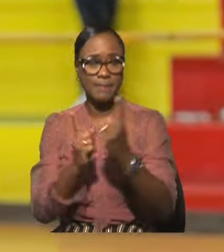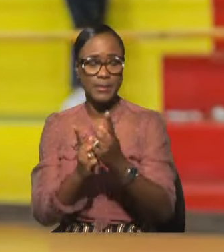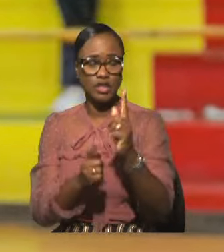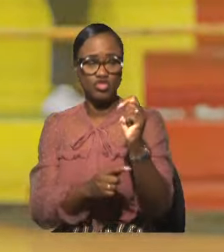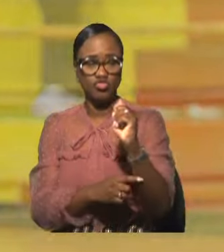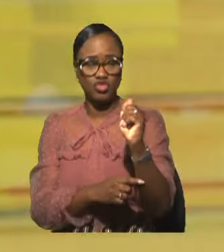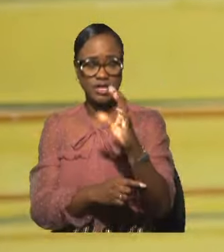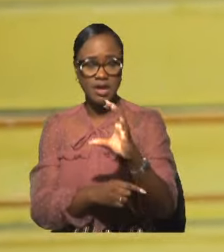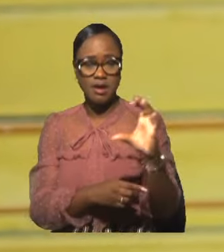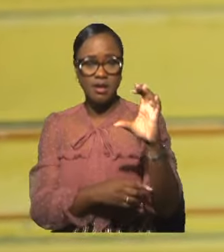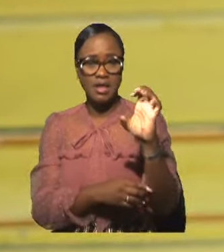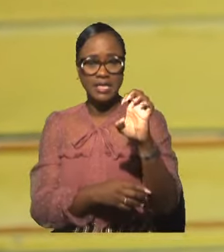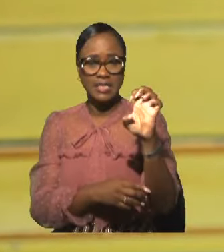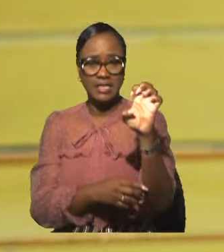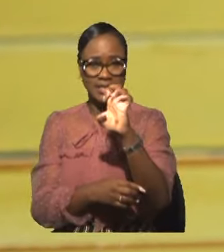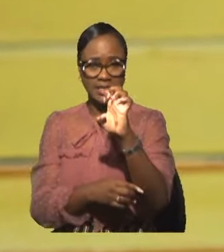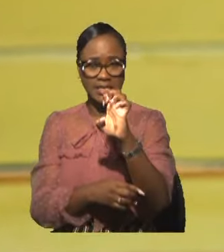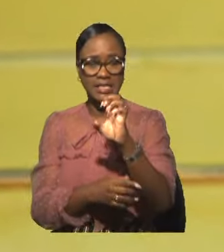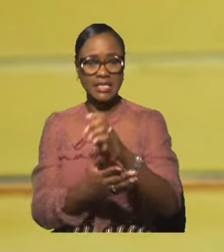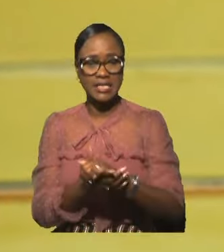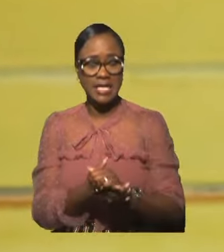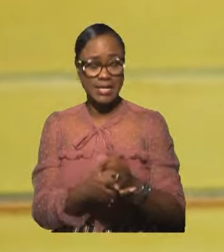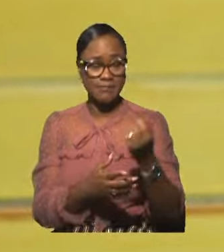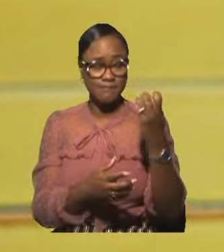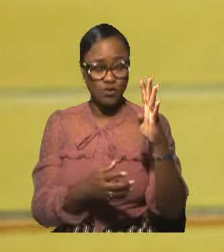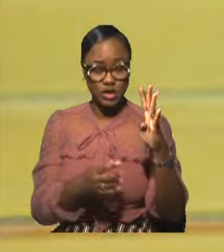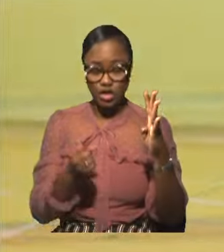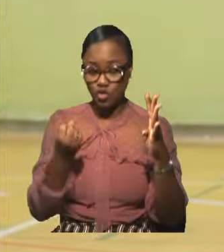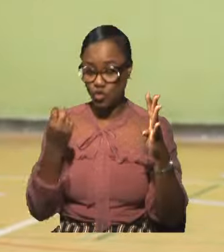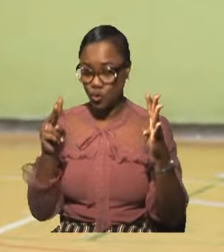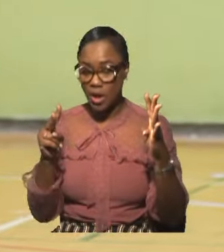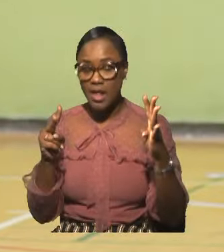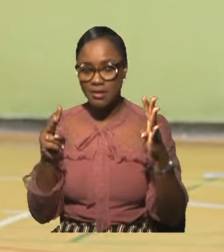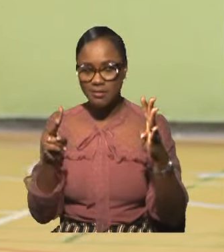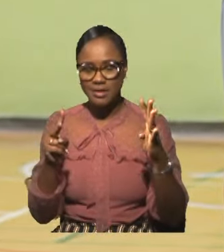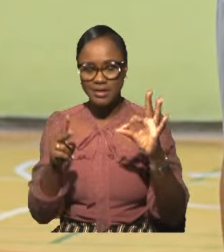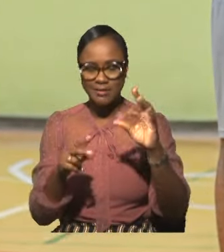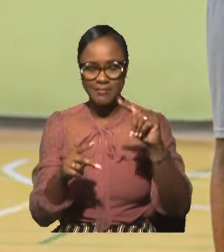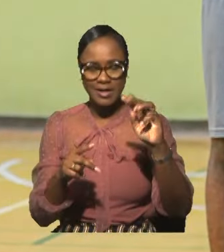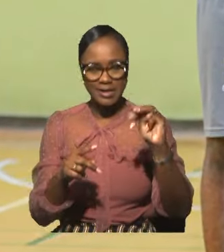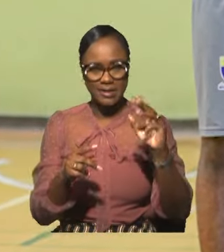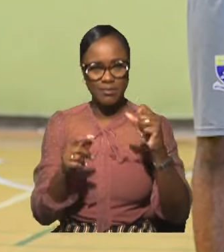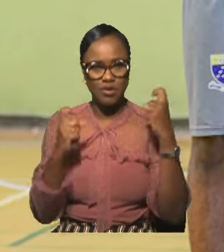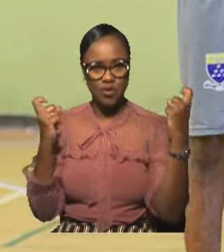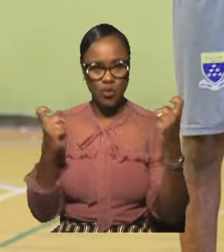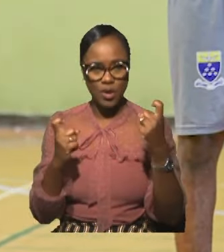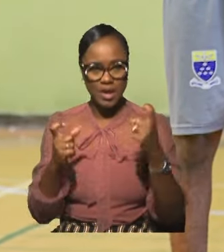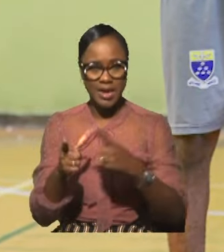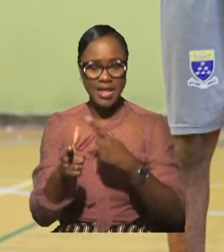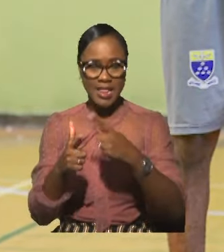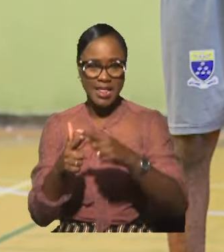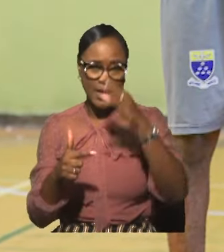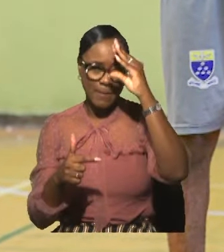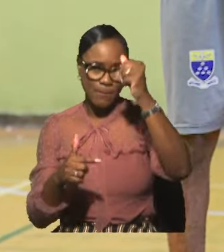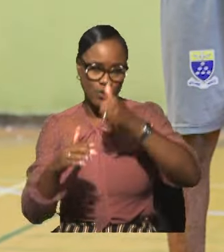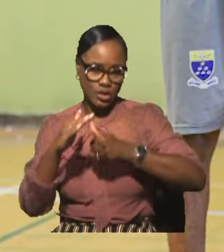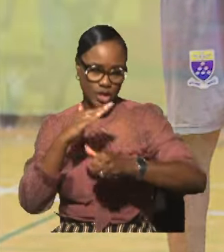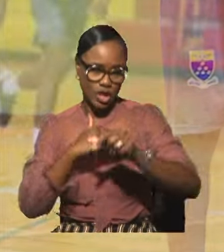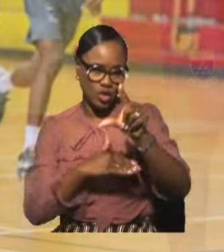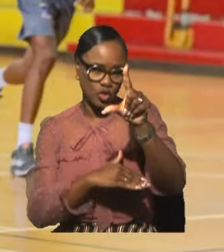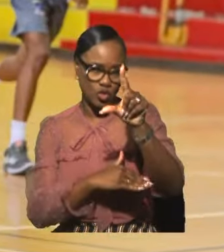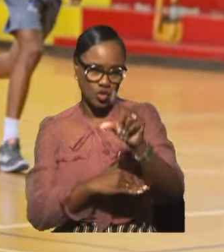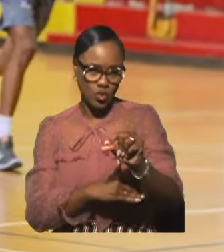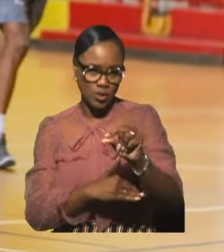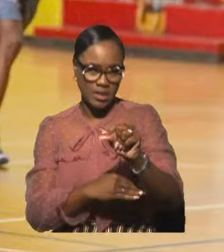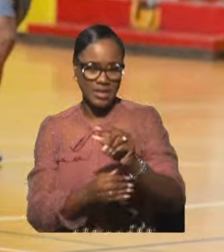final, who they bested by a tight 14-12 margin to retain their crown. On to the Boys Under 20 division.